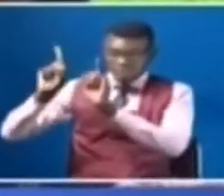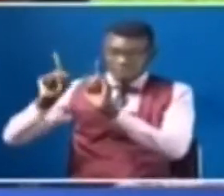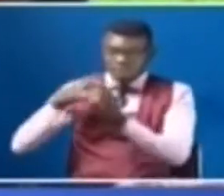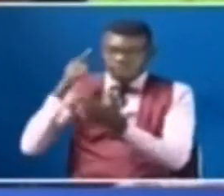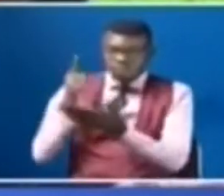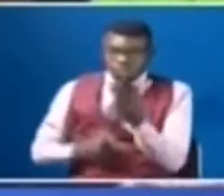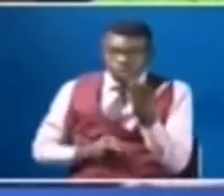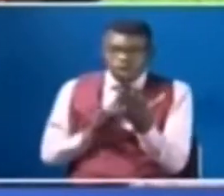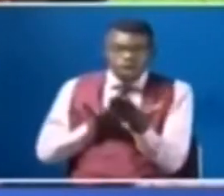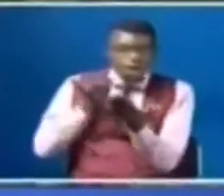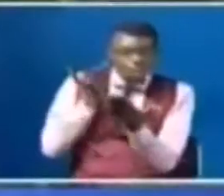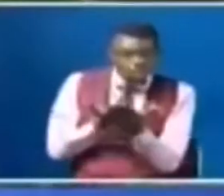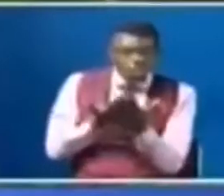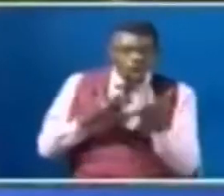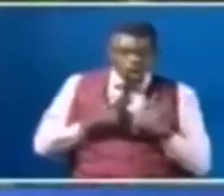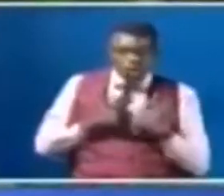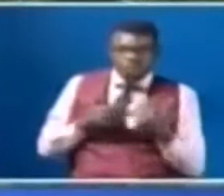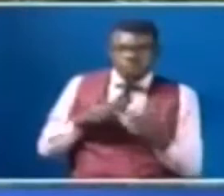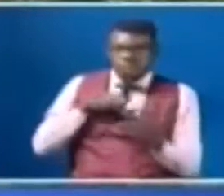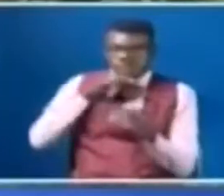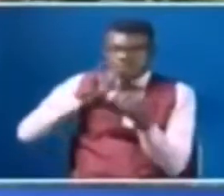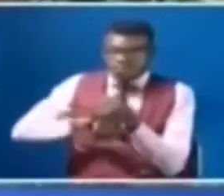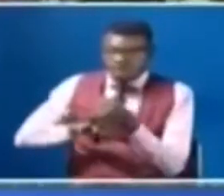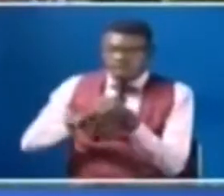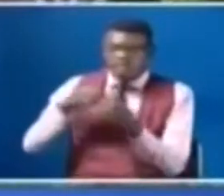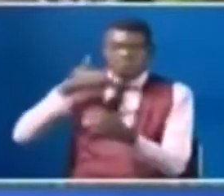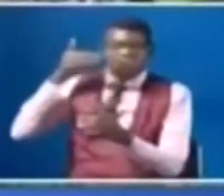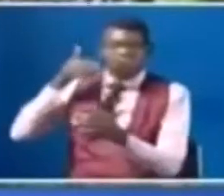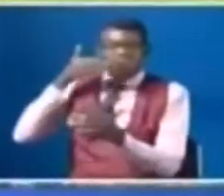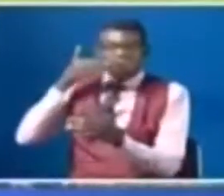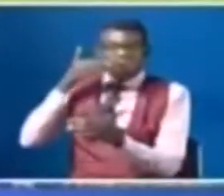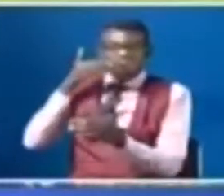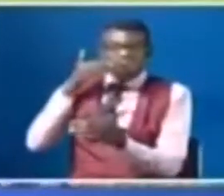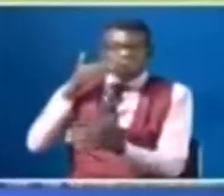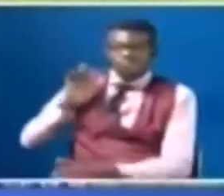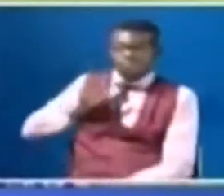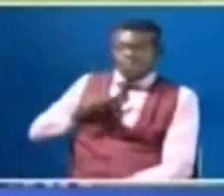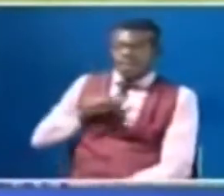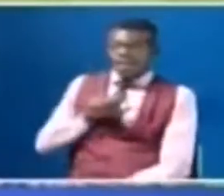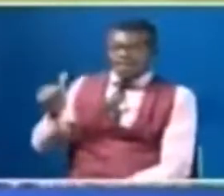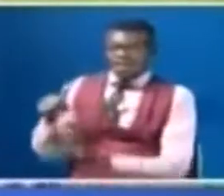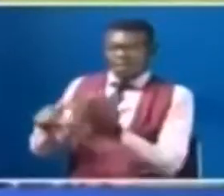has proof that her husband is seeing another woman, Malombo Fondo.